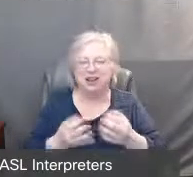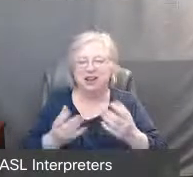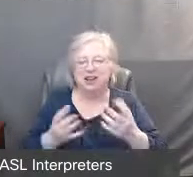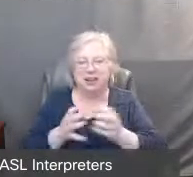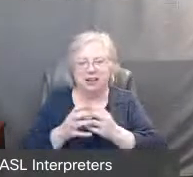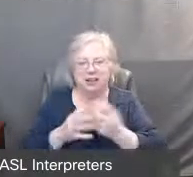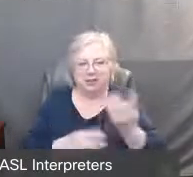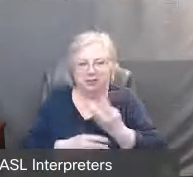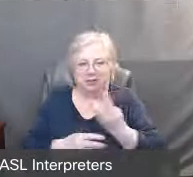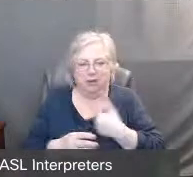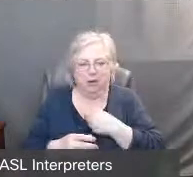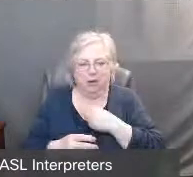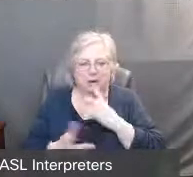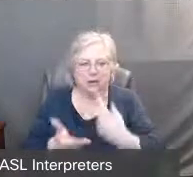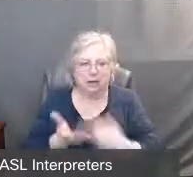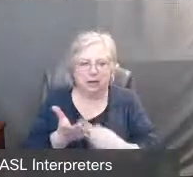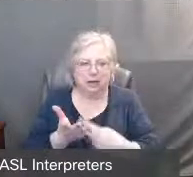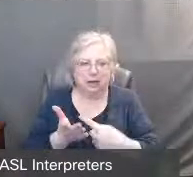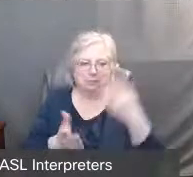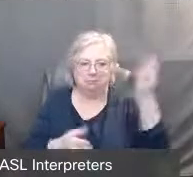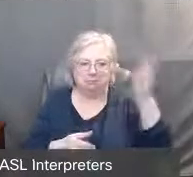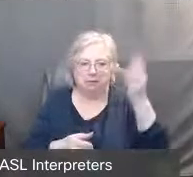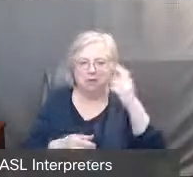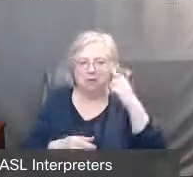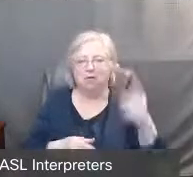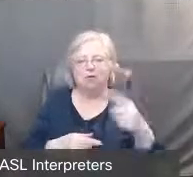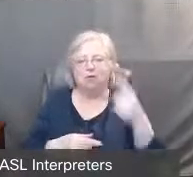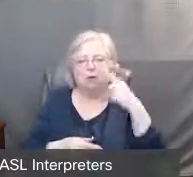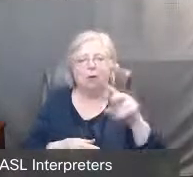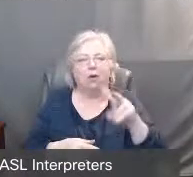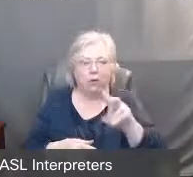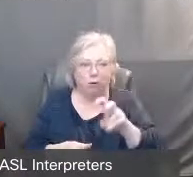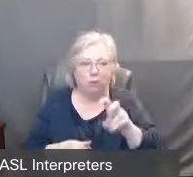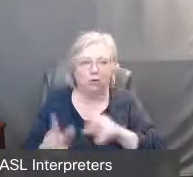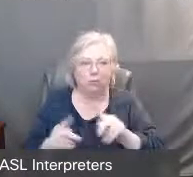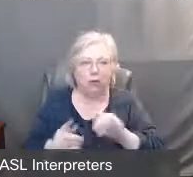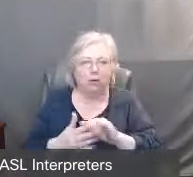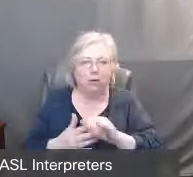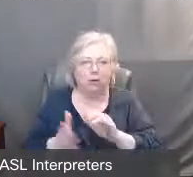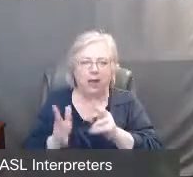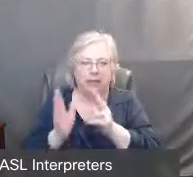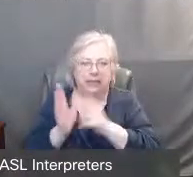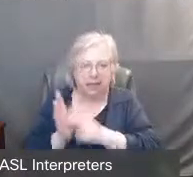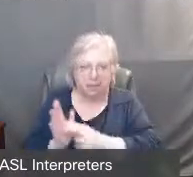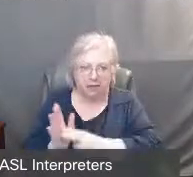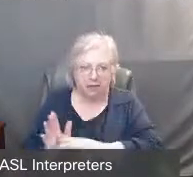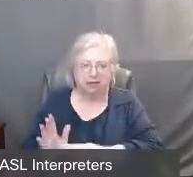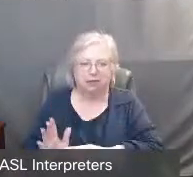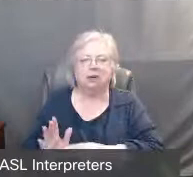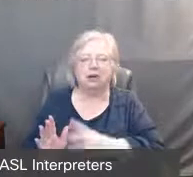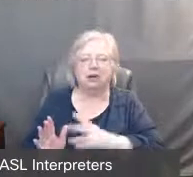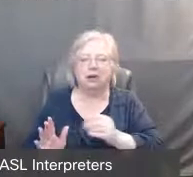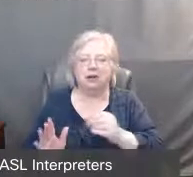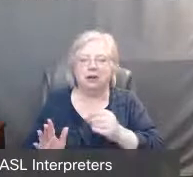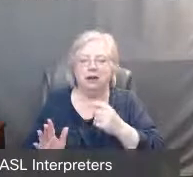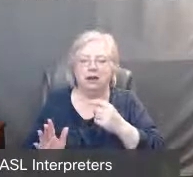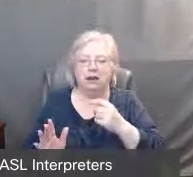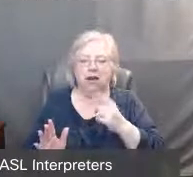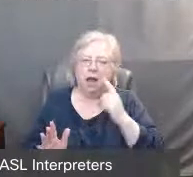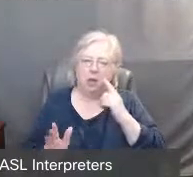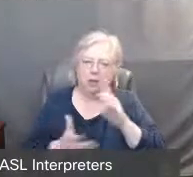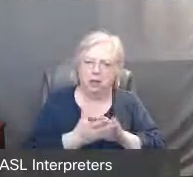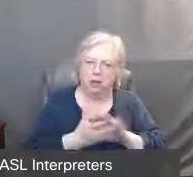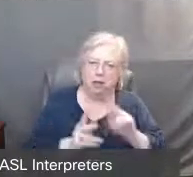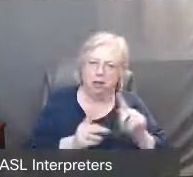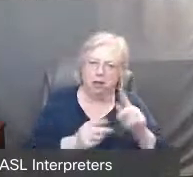for the 200 folks that signed a petition. And those, I believe, that sent an email,